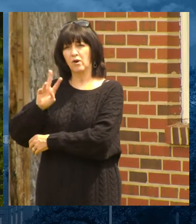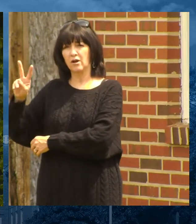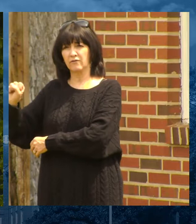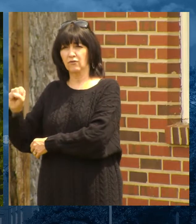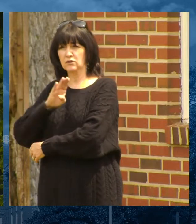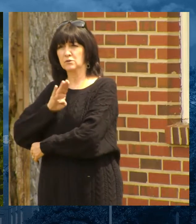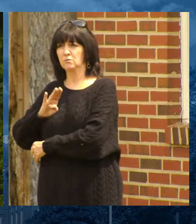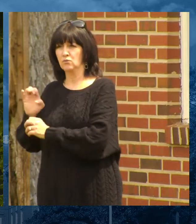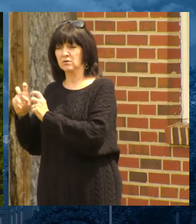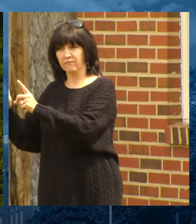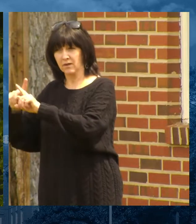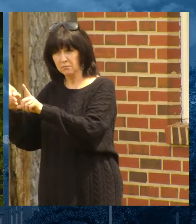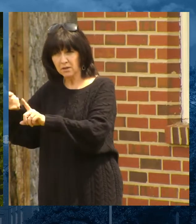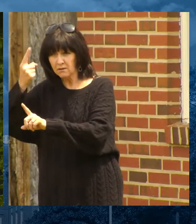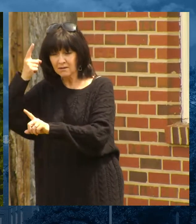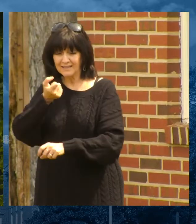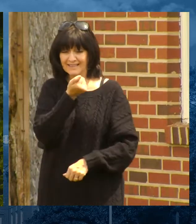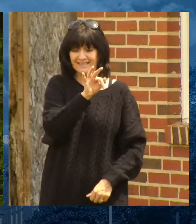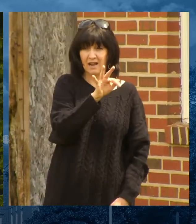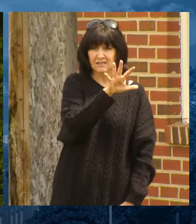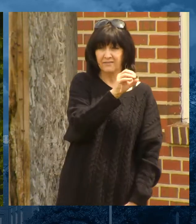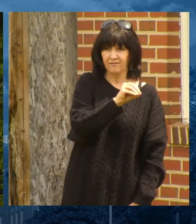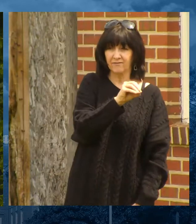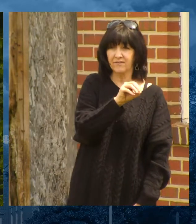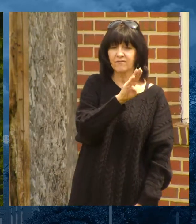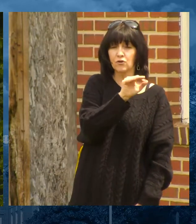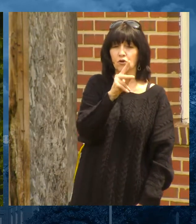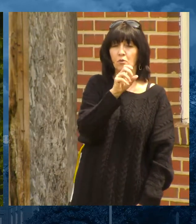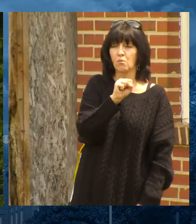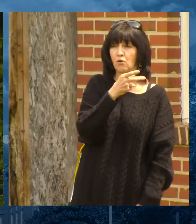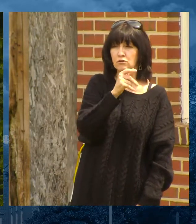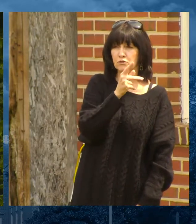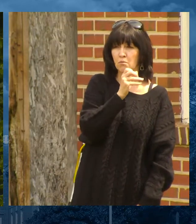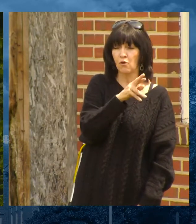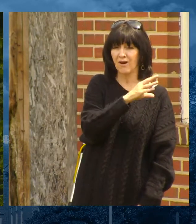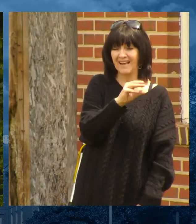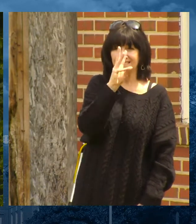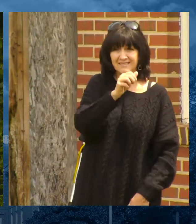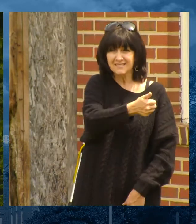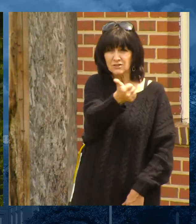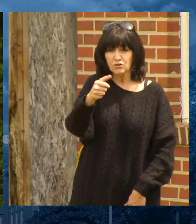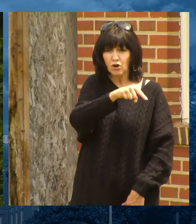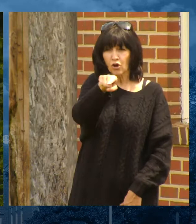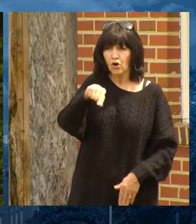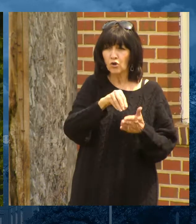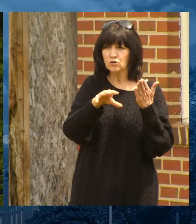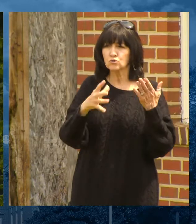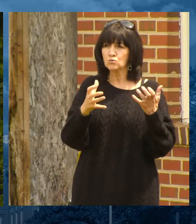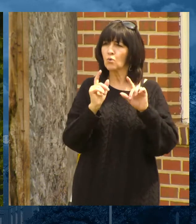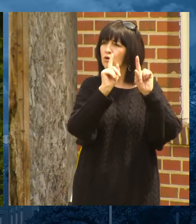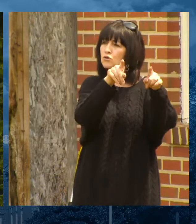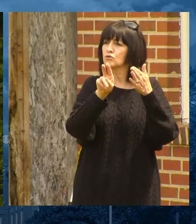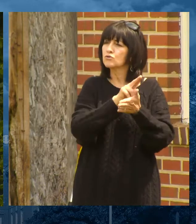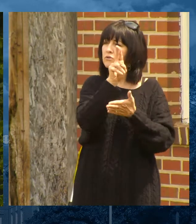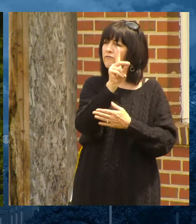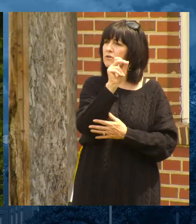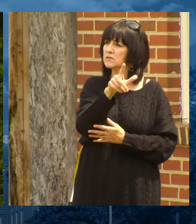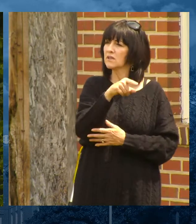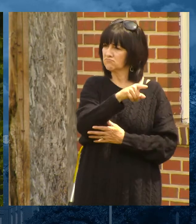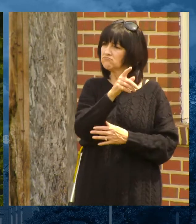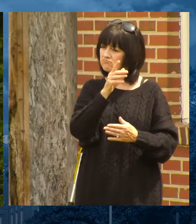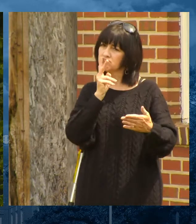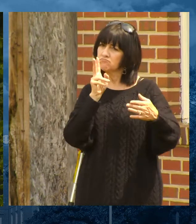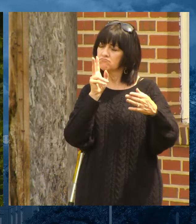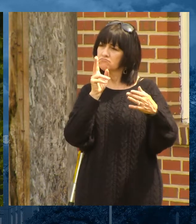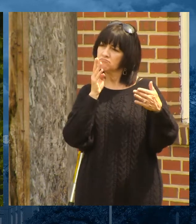in 1950, Brooks Parker and 6 other students who wanted to attend the University of Delaware filed a lawsuit